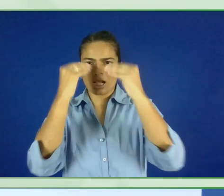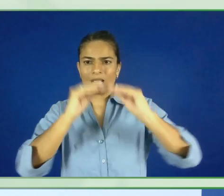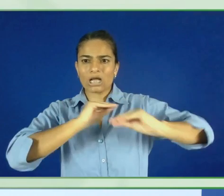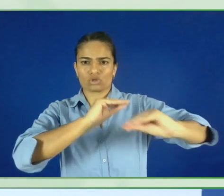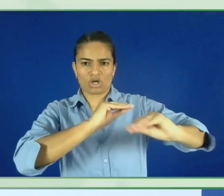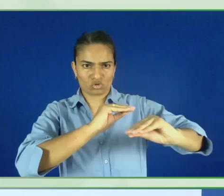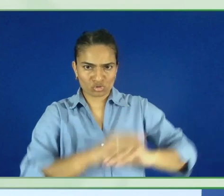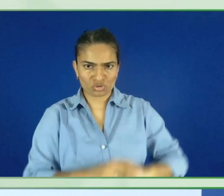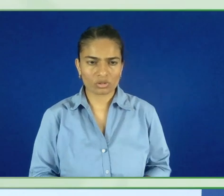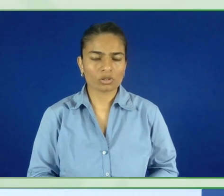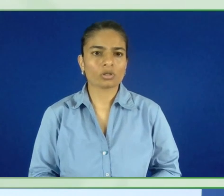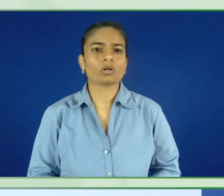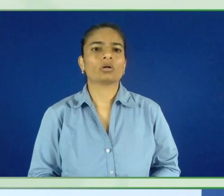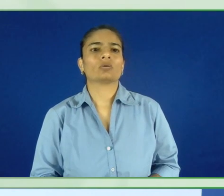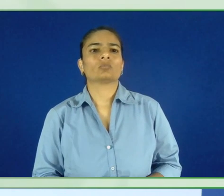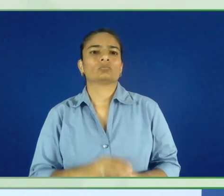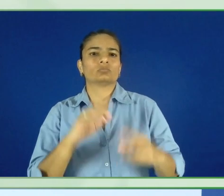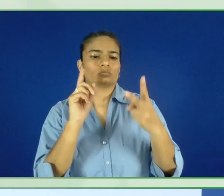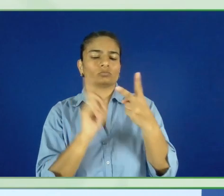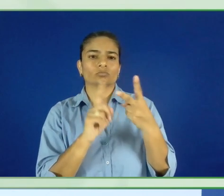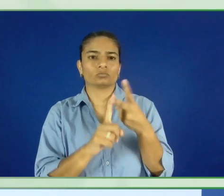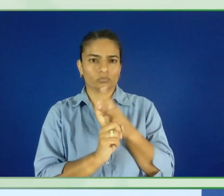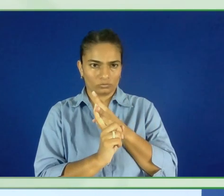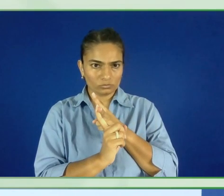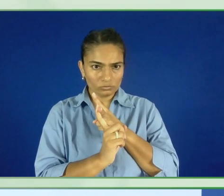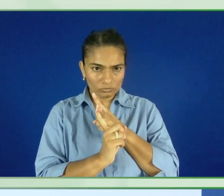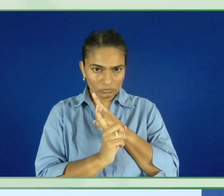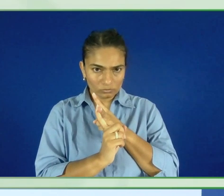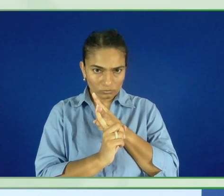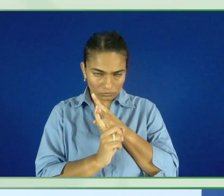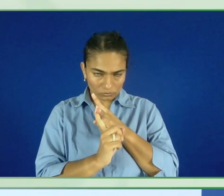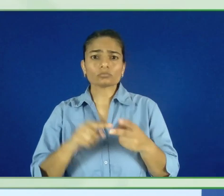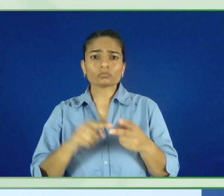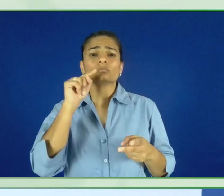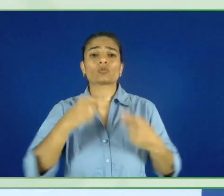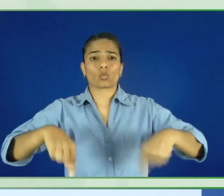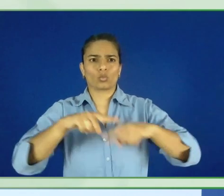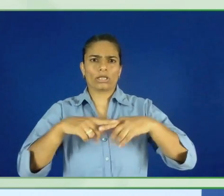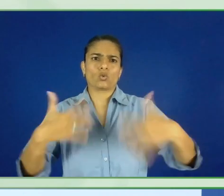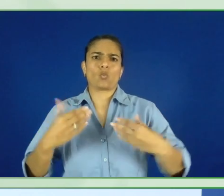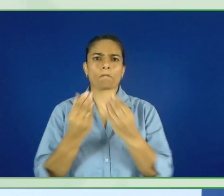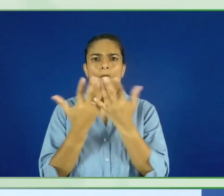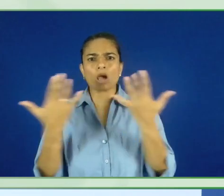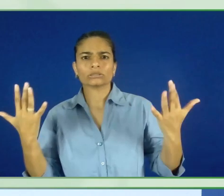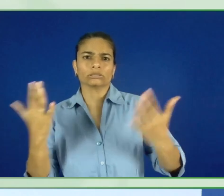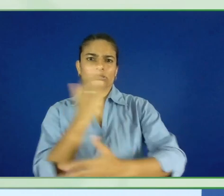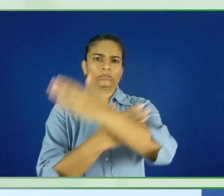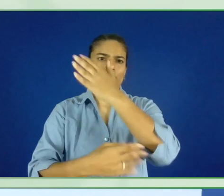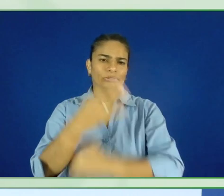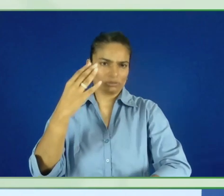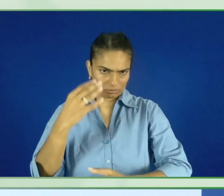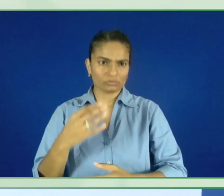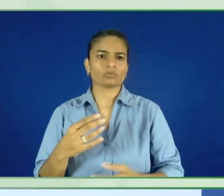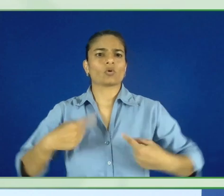we are multi-disability. We welcome everyone. And we are national in